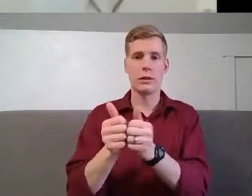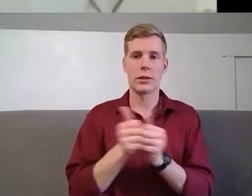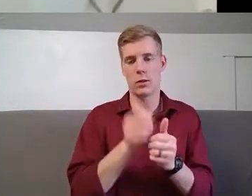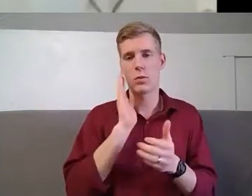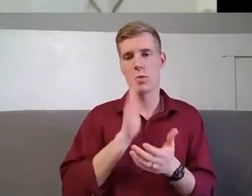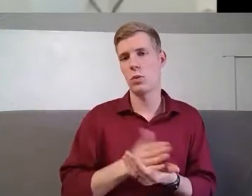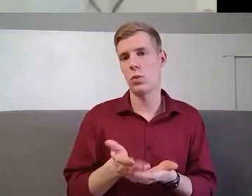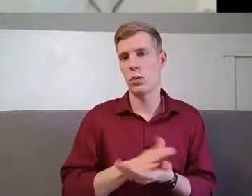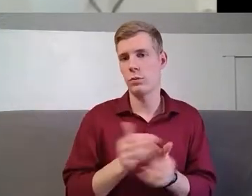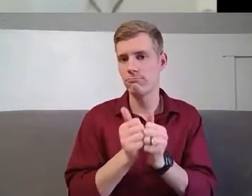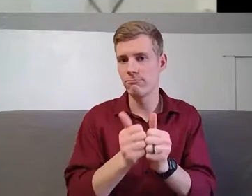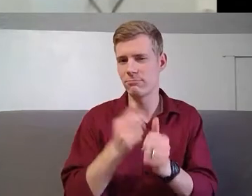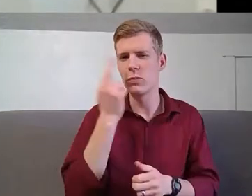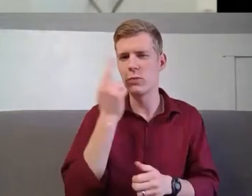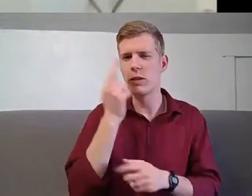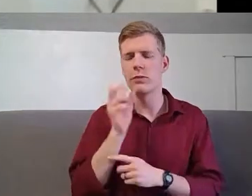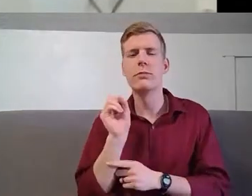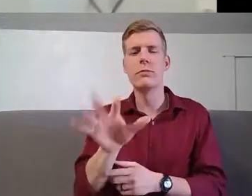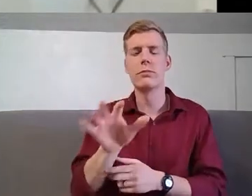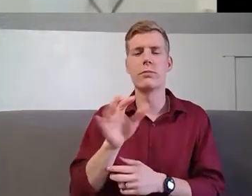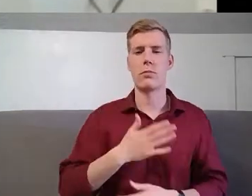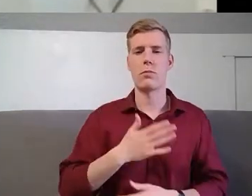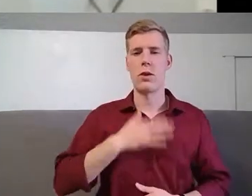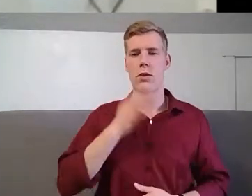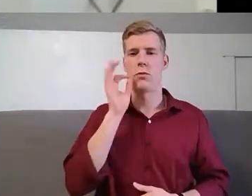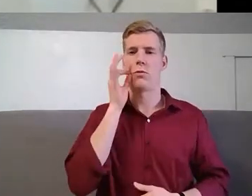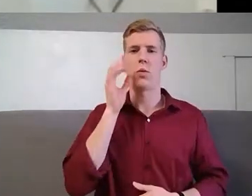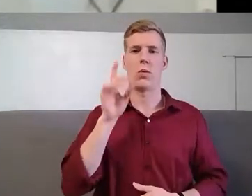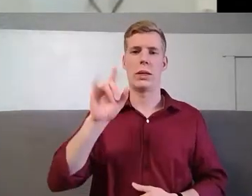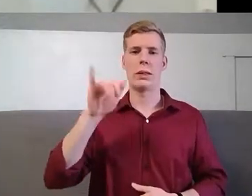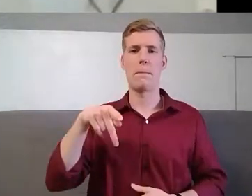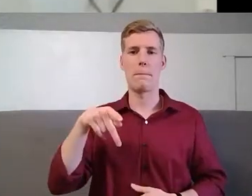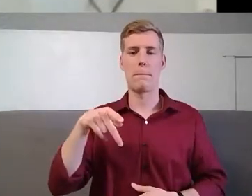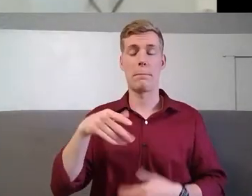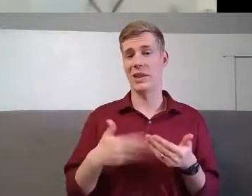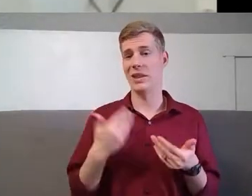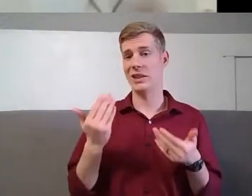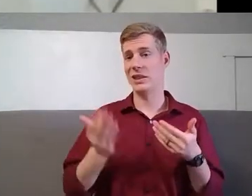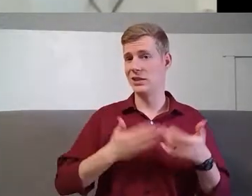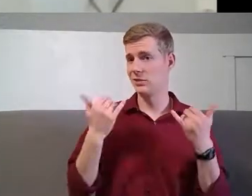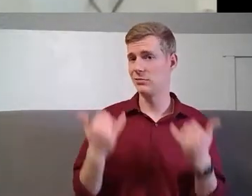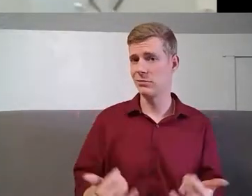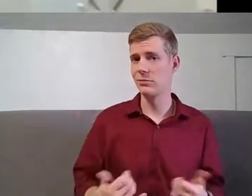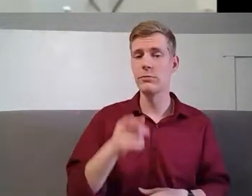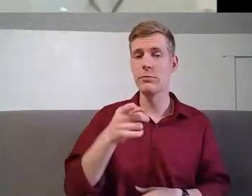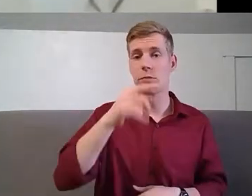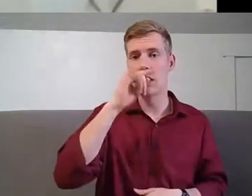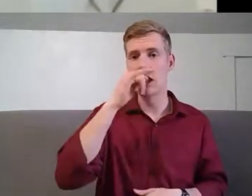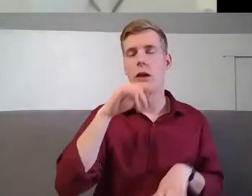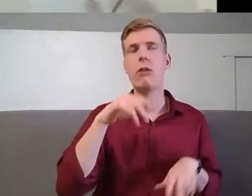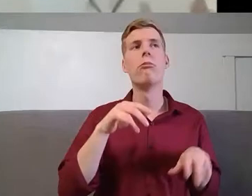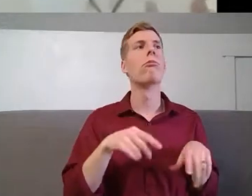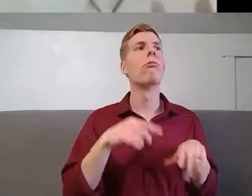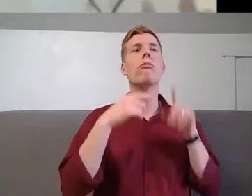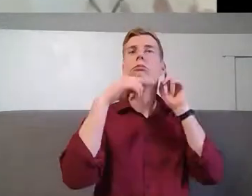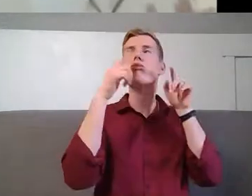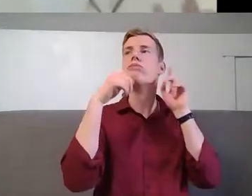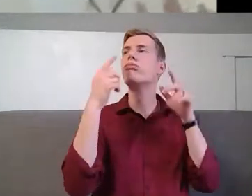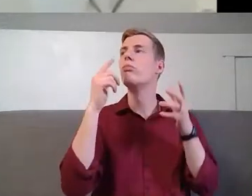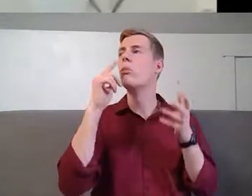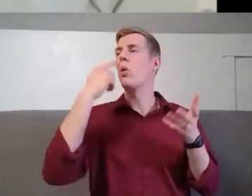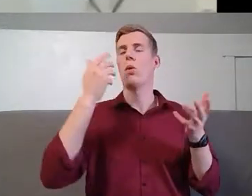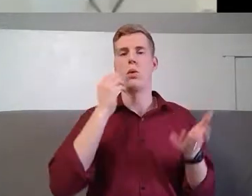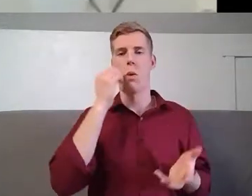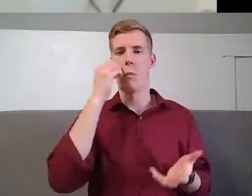easy fruit dip with you guys, because that's kind of a fun one to have on hand, especially when your kids are stuck at home and they